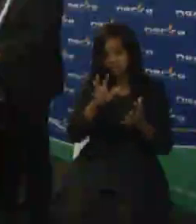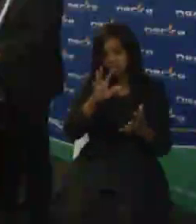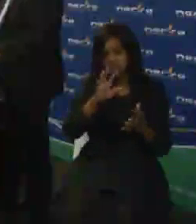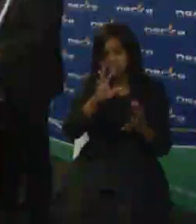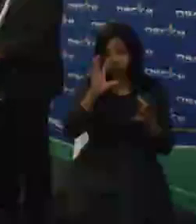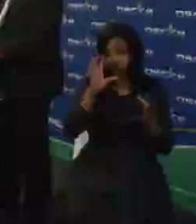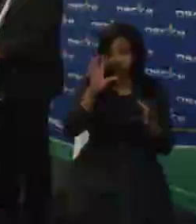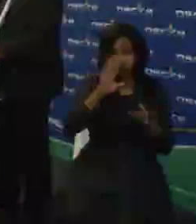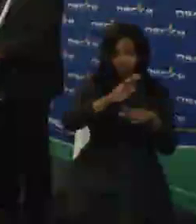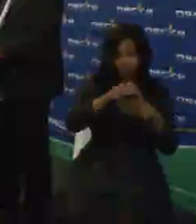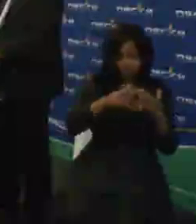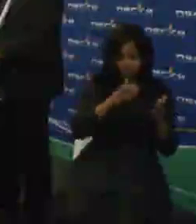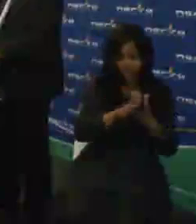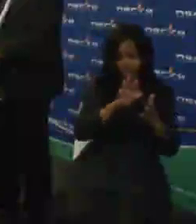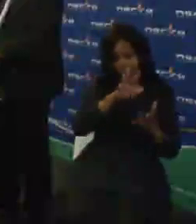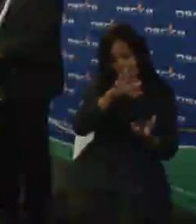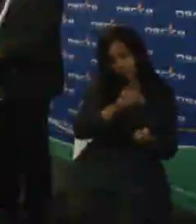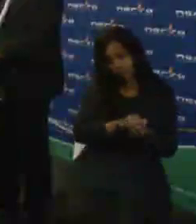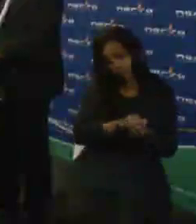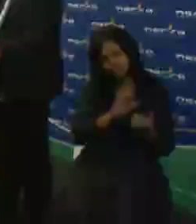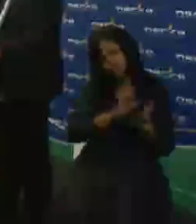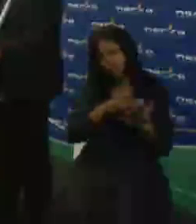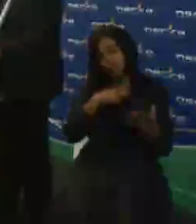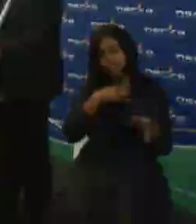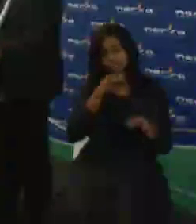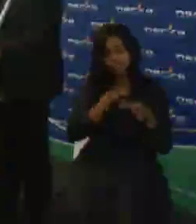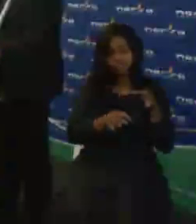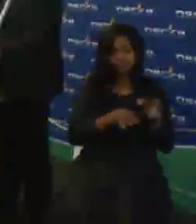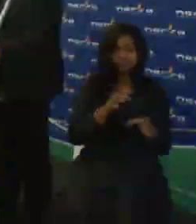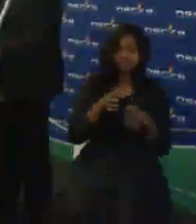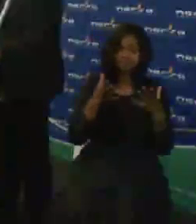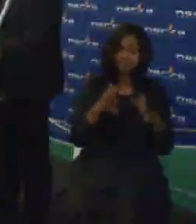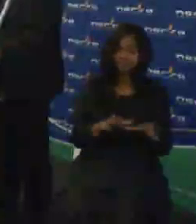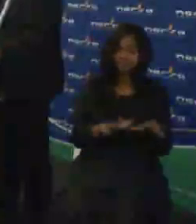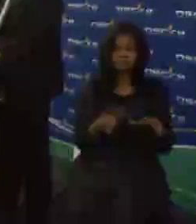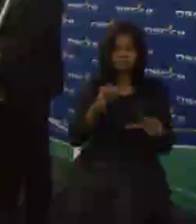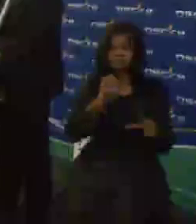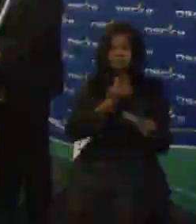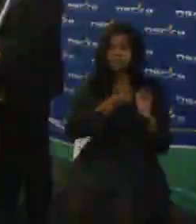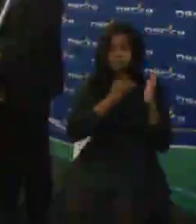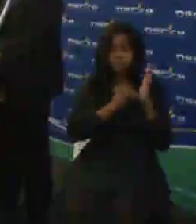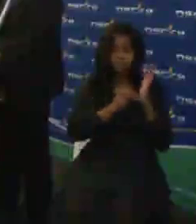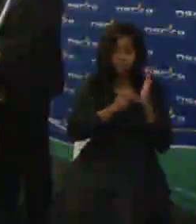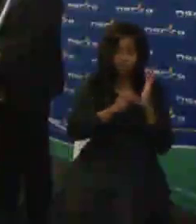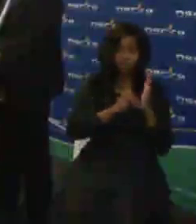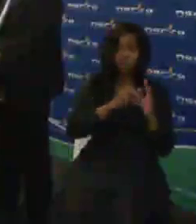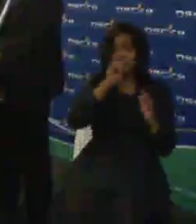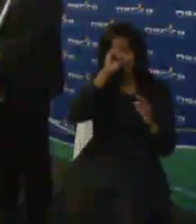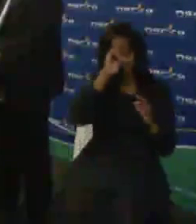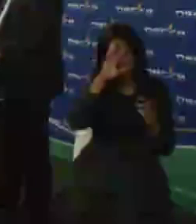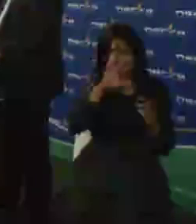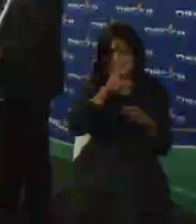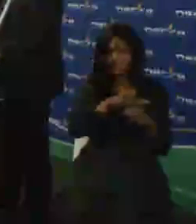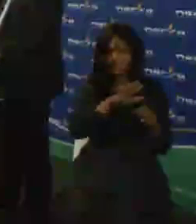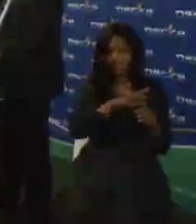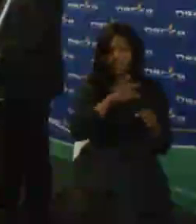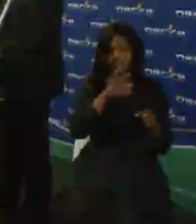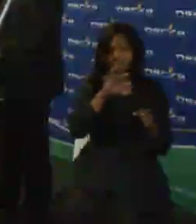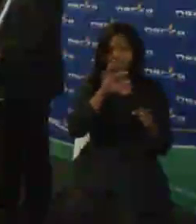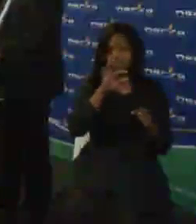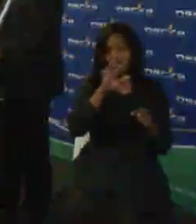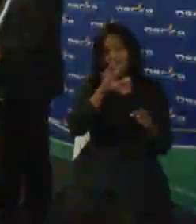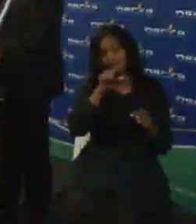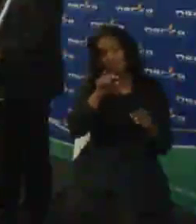And maybe around the cost, Chairperson, as I demonstrated, our coal costs are growing by about 8.5% per